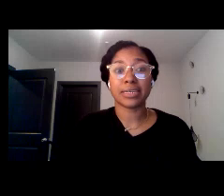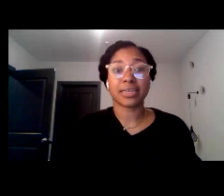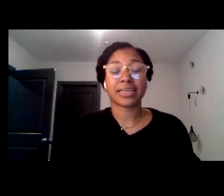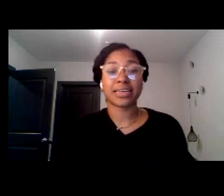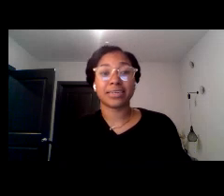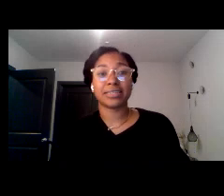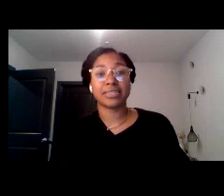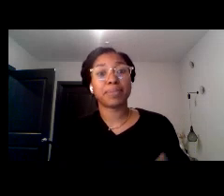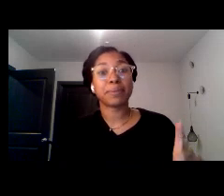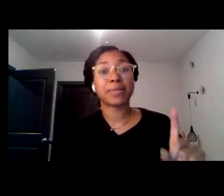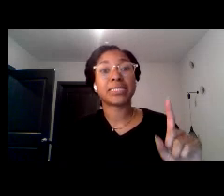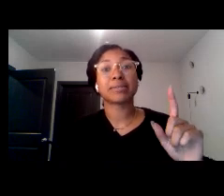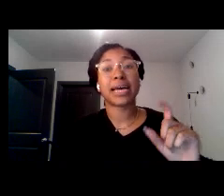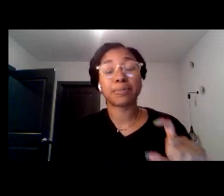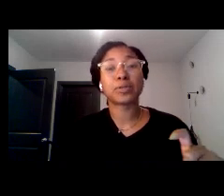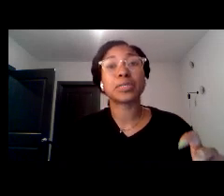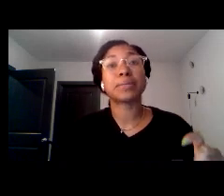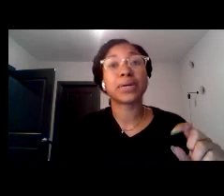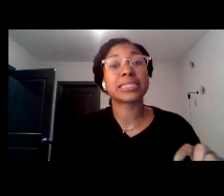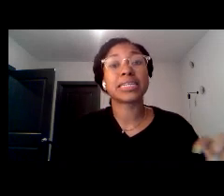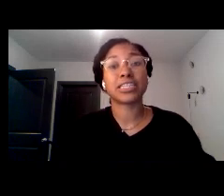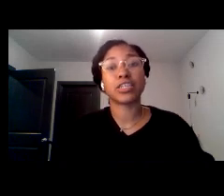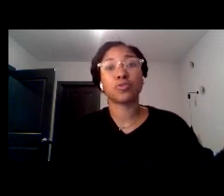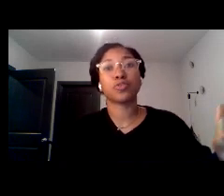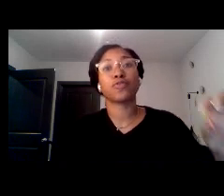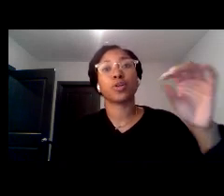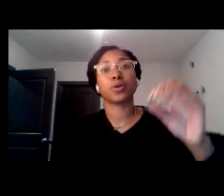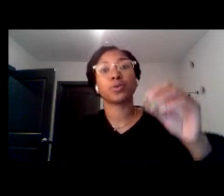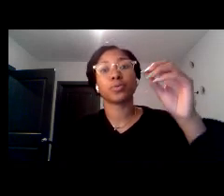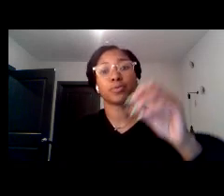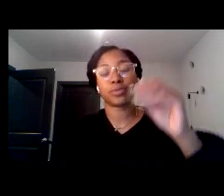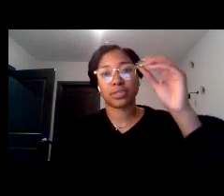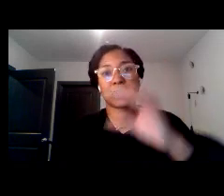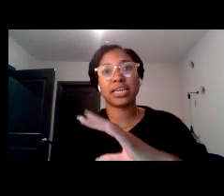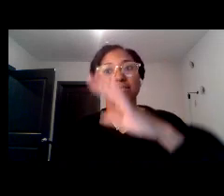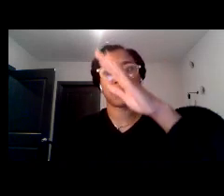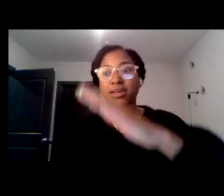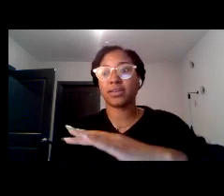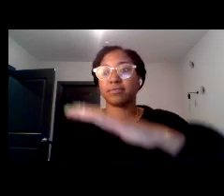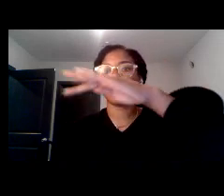payment. Payments absolutely must continue to flow